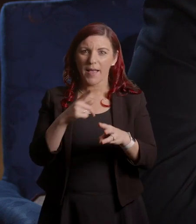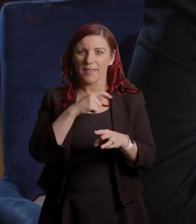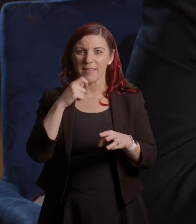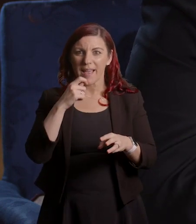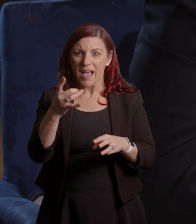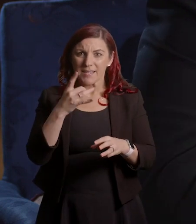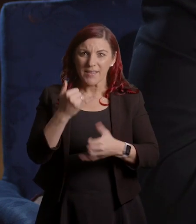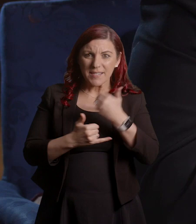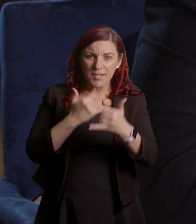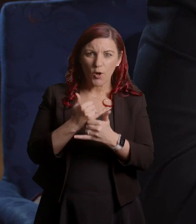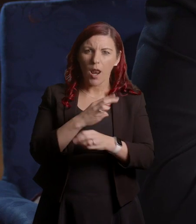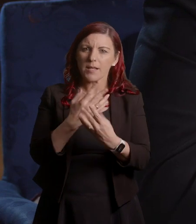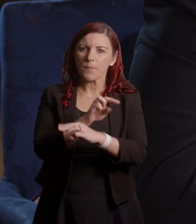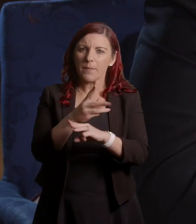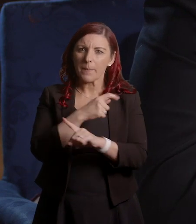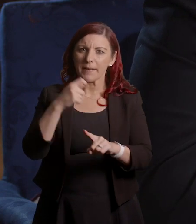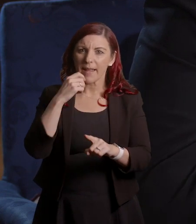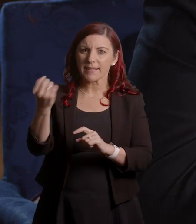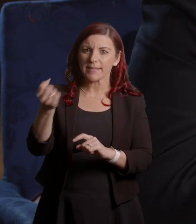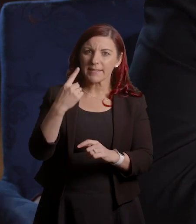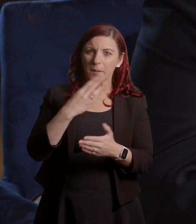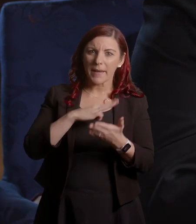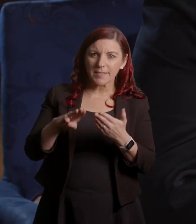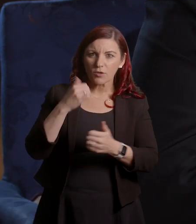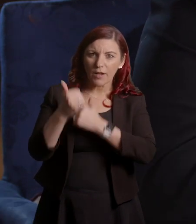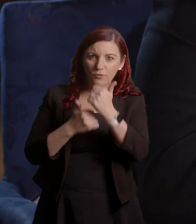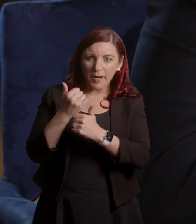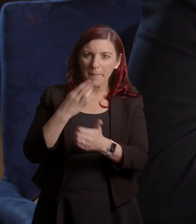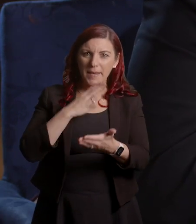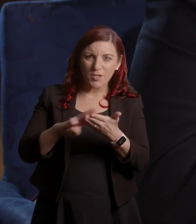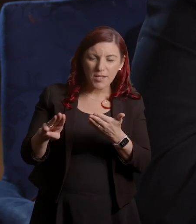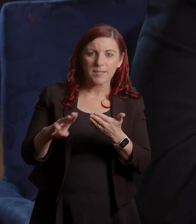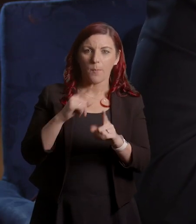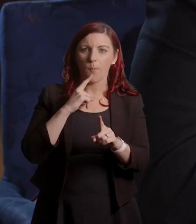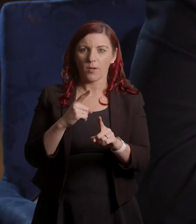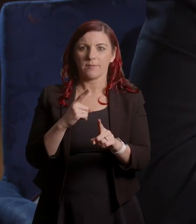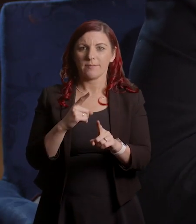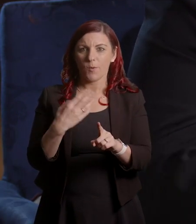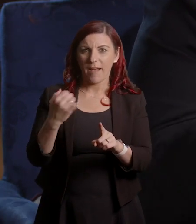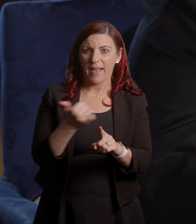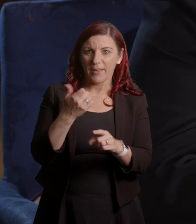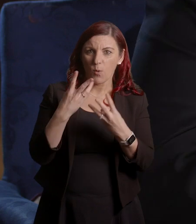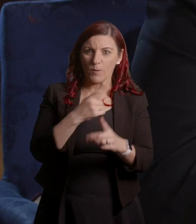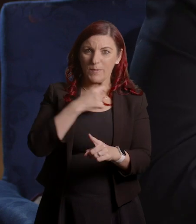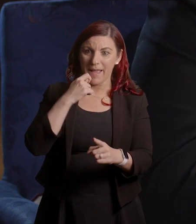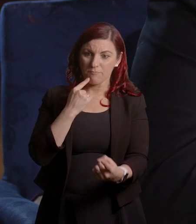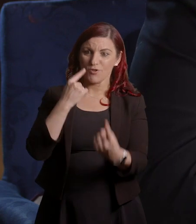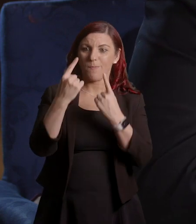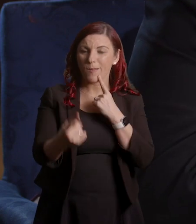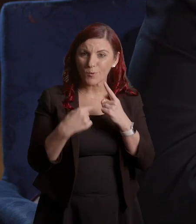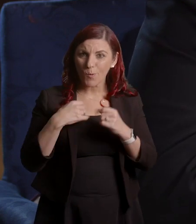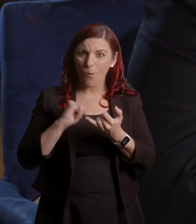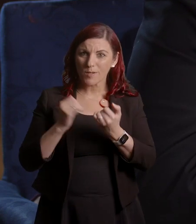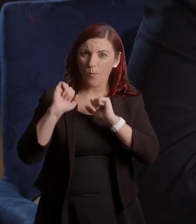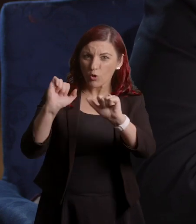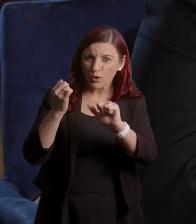what we were doing. This year, people have been just sending kind of congratulatory messages. But is there something you wanted to say back